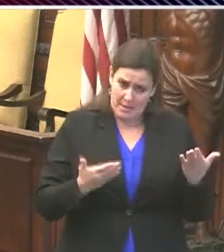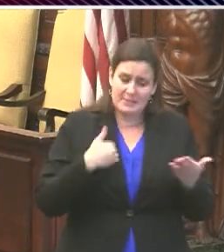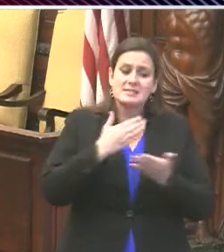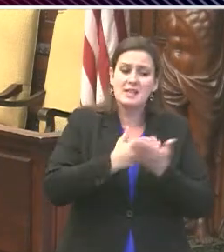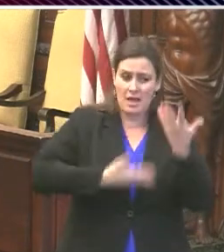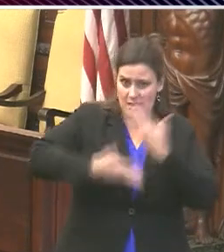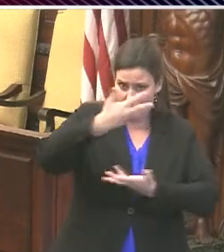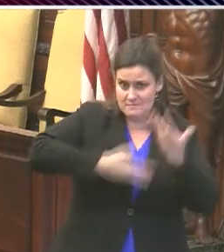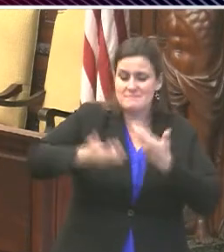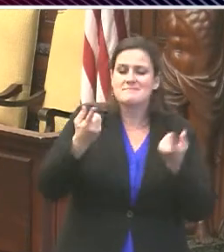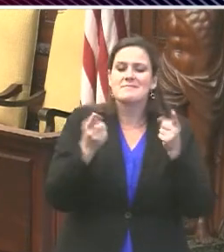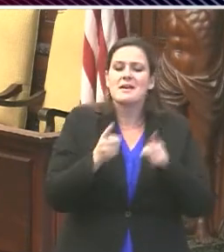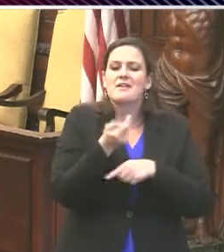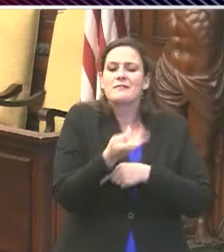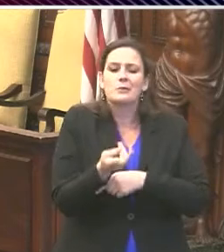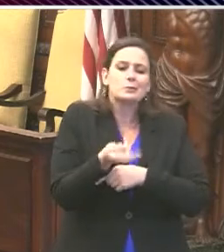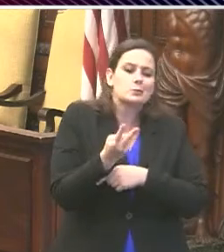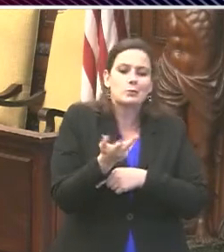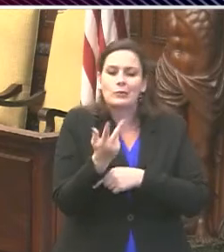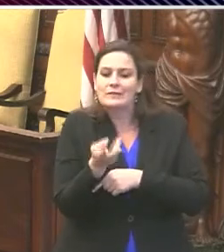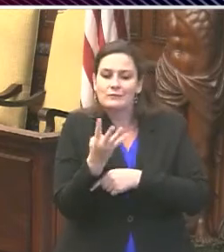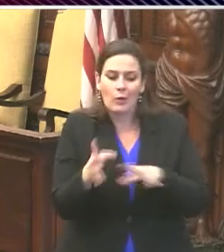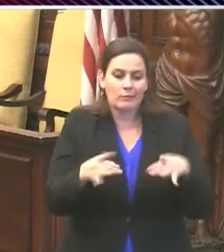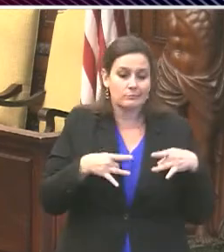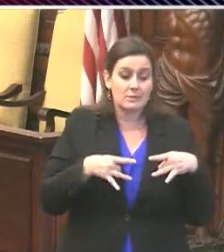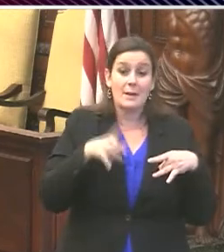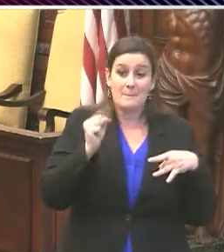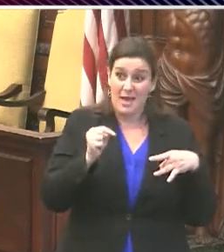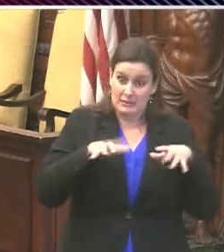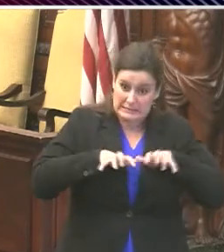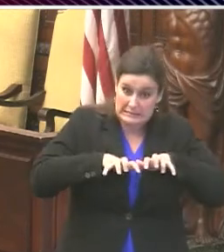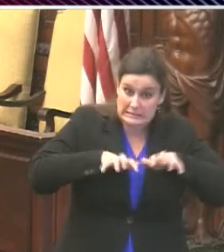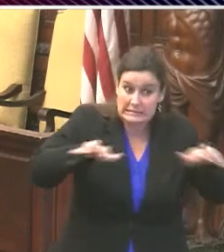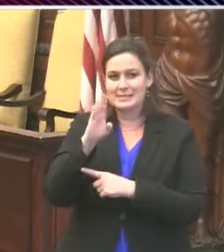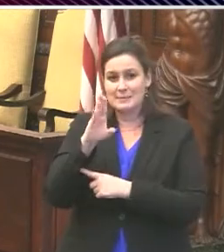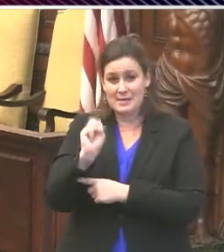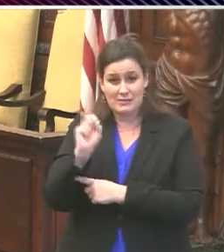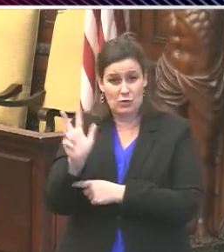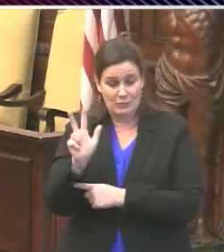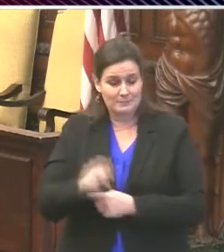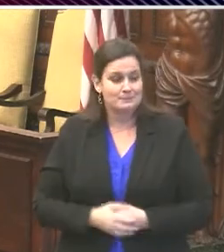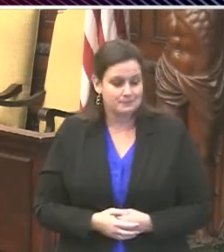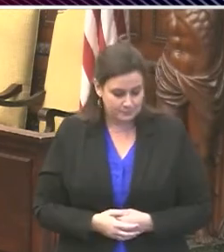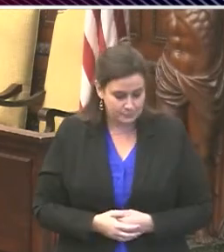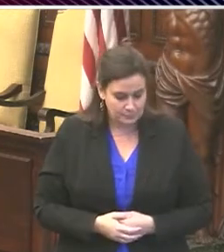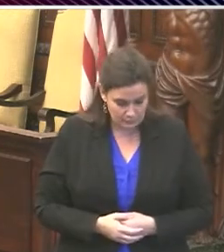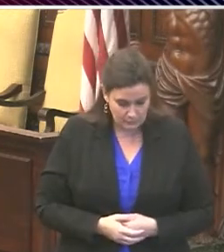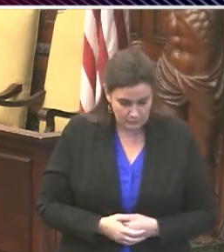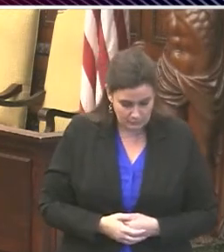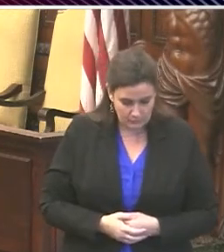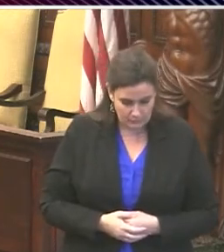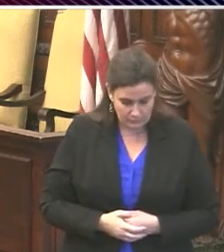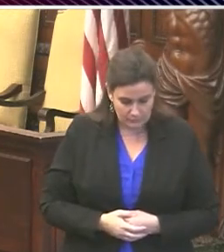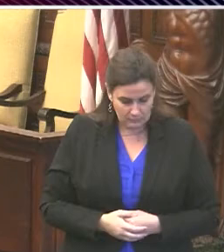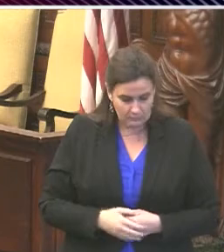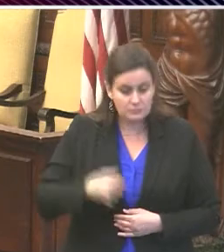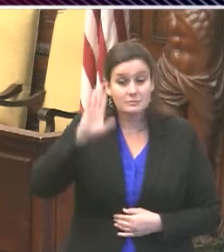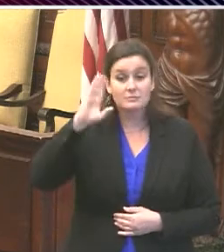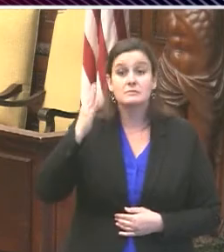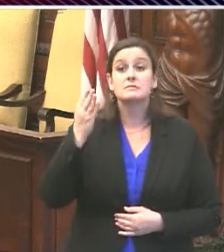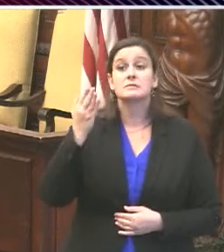have been, a small number, 2, 3, 4, but not have identified any large ones. Hi, this is just a question